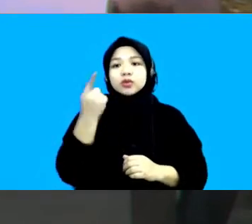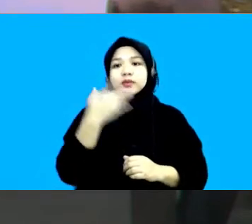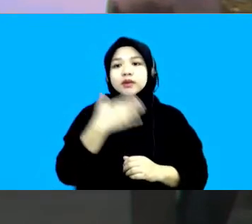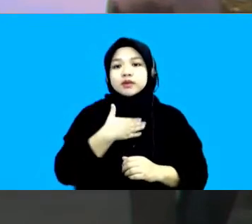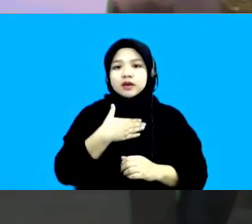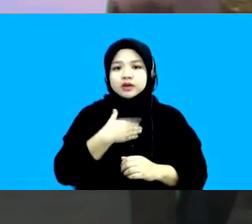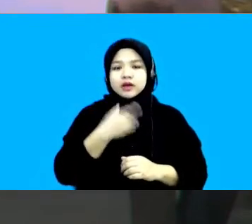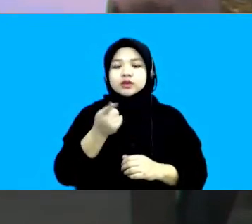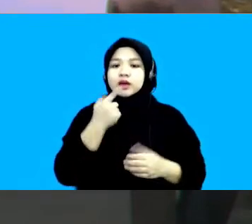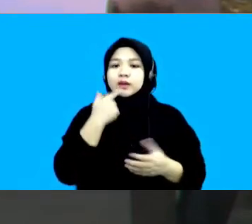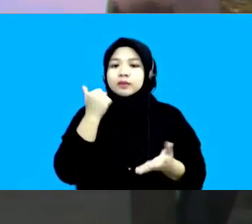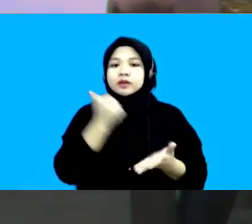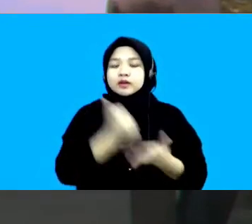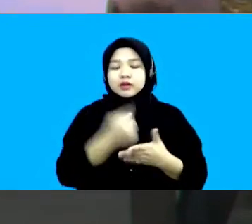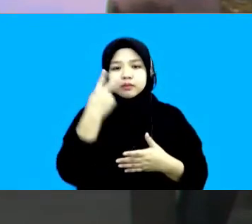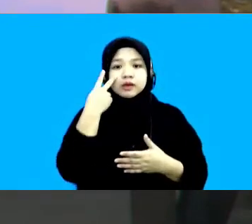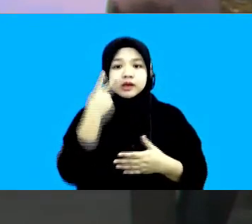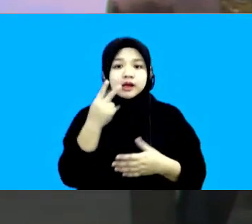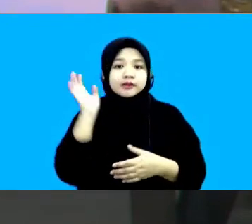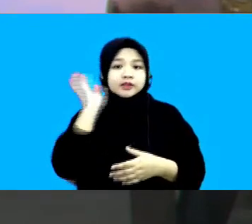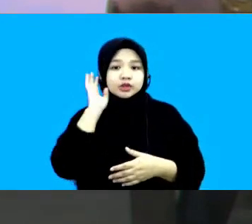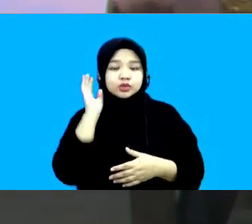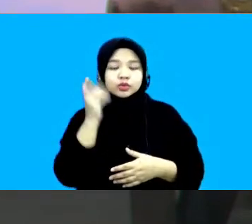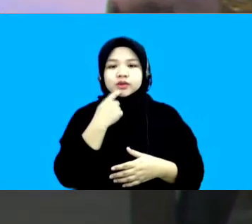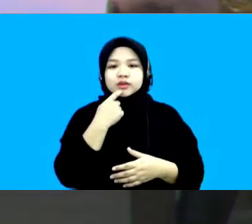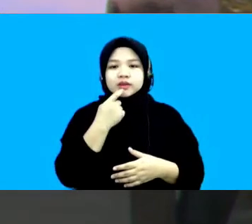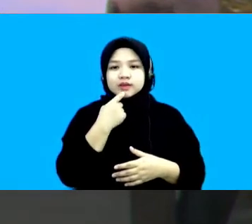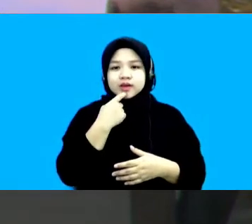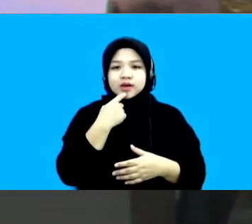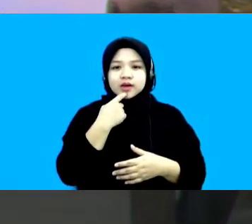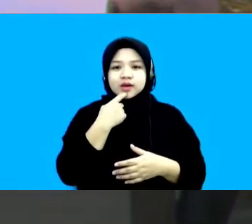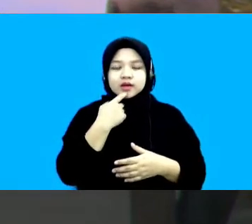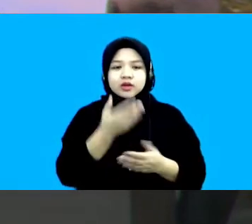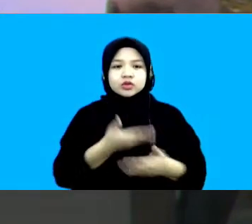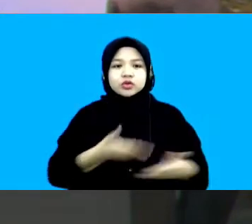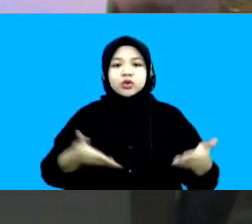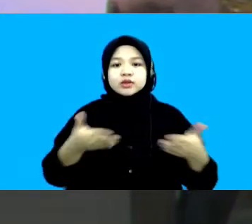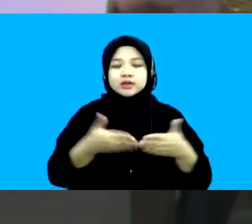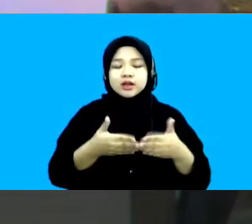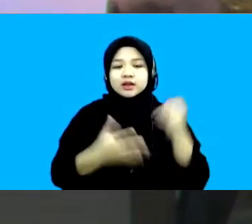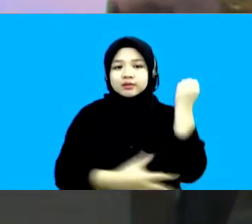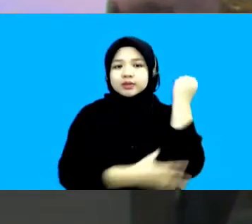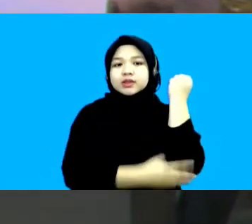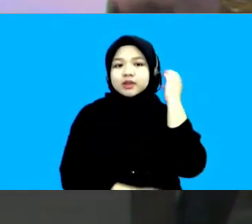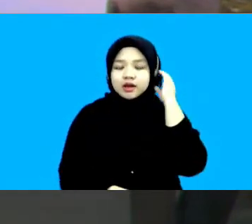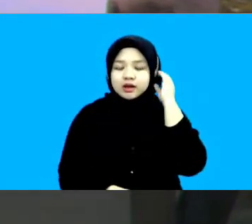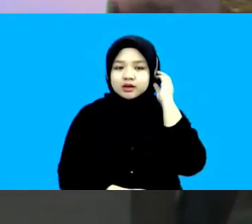That's the first one. The second one, the K-shaped recovery, was also perhaps different,